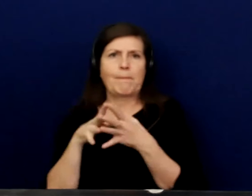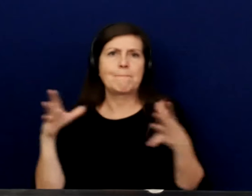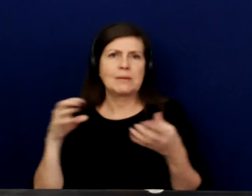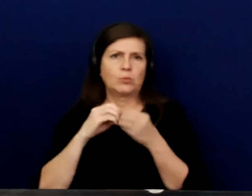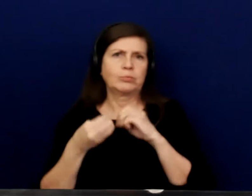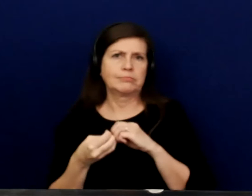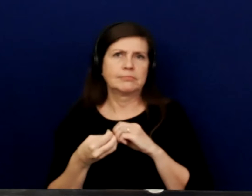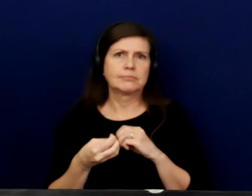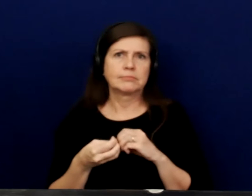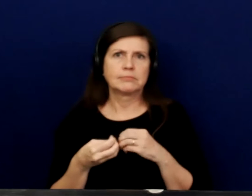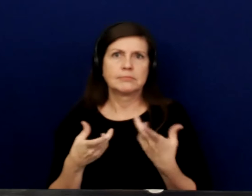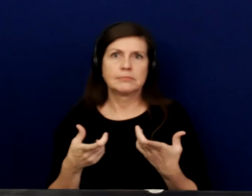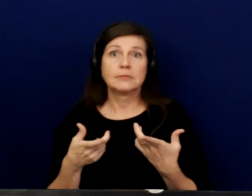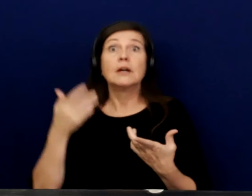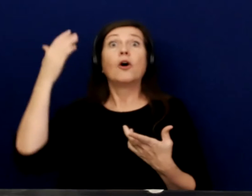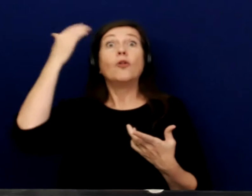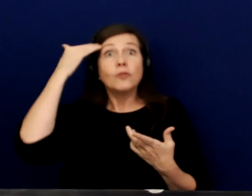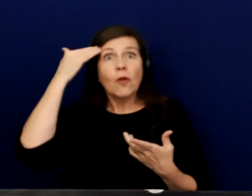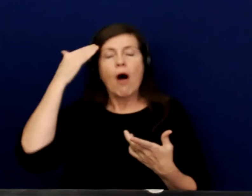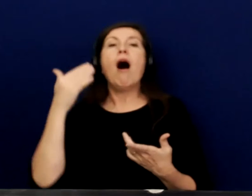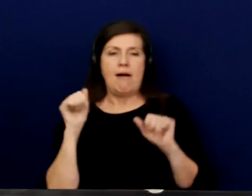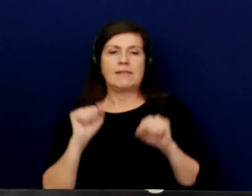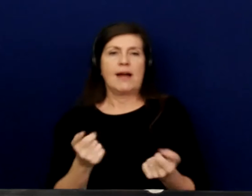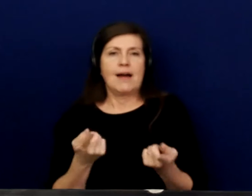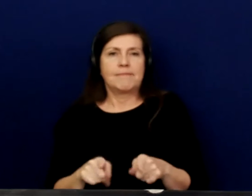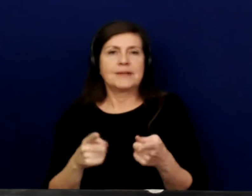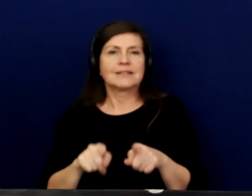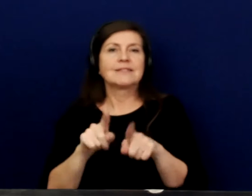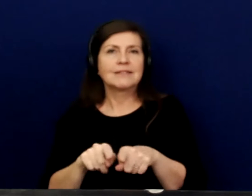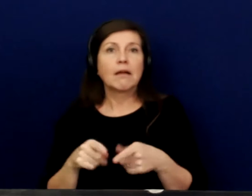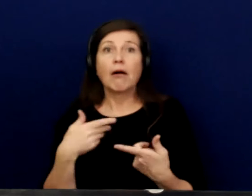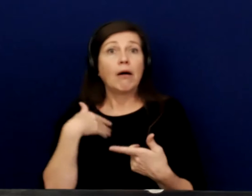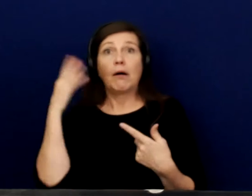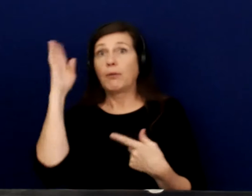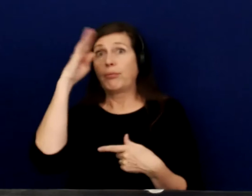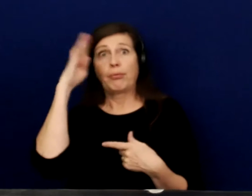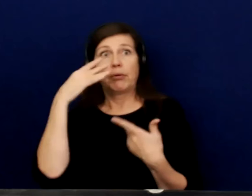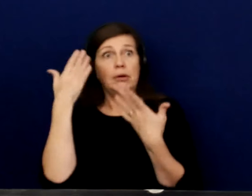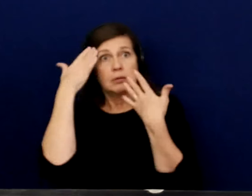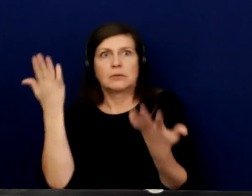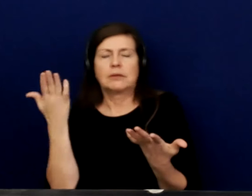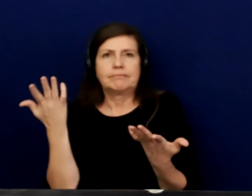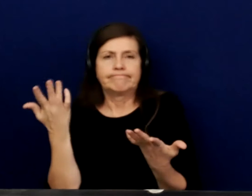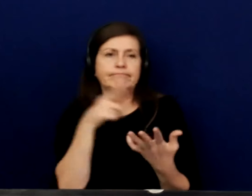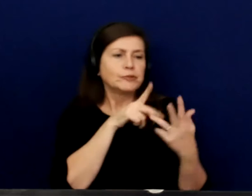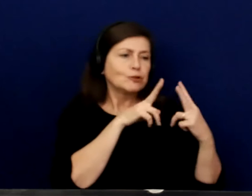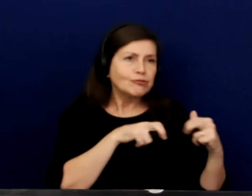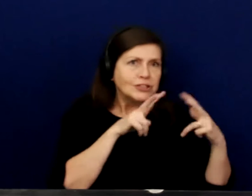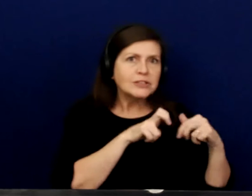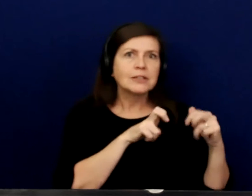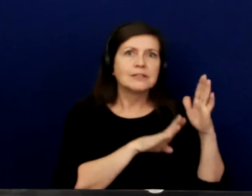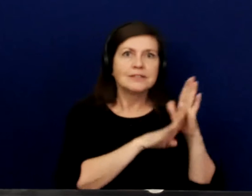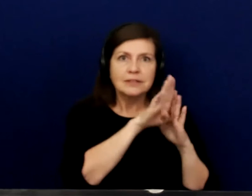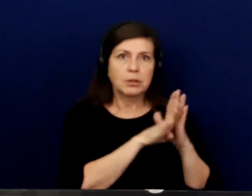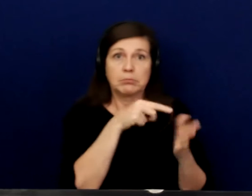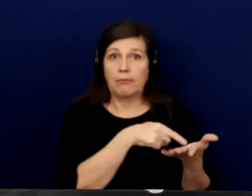something happen. Because, and what also is a problem is that researchers and developers